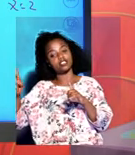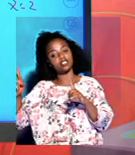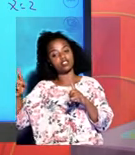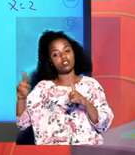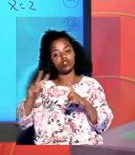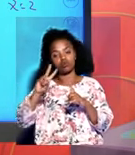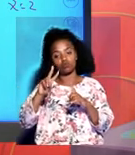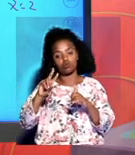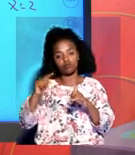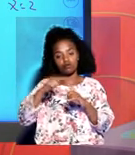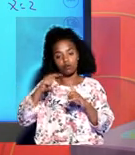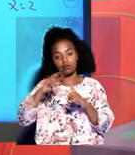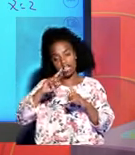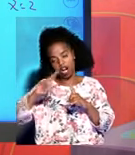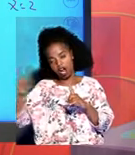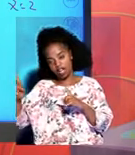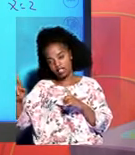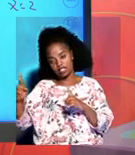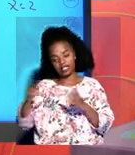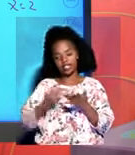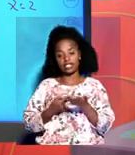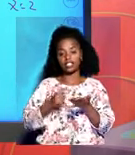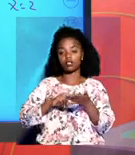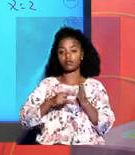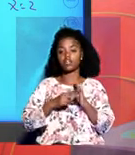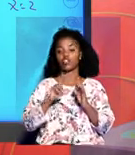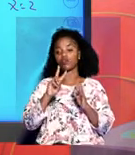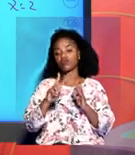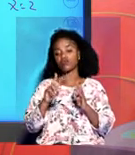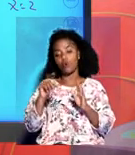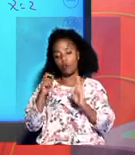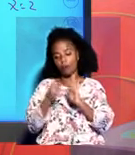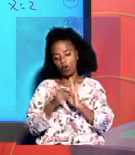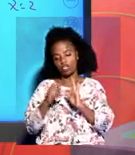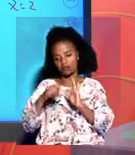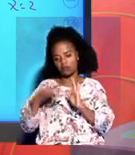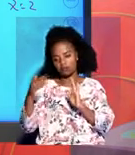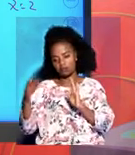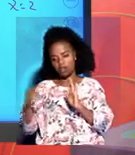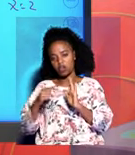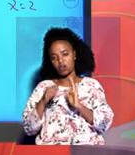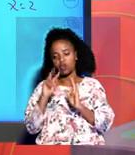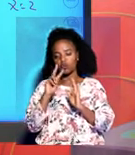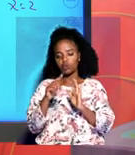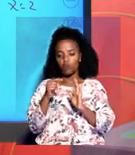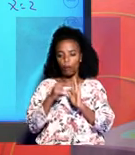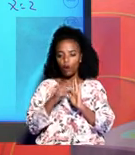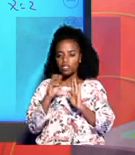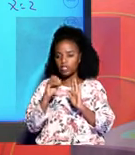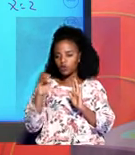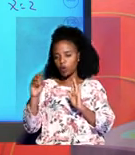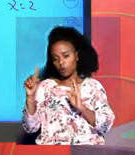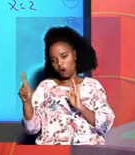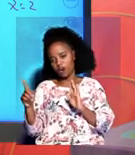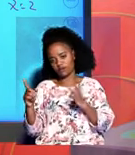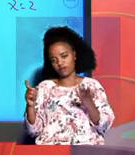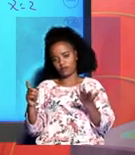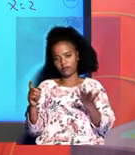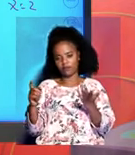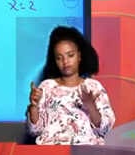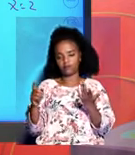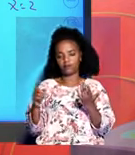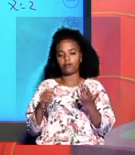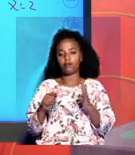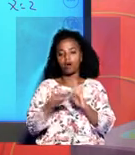approaches to 2 from the right, this means it is 2 point something, 2.0001 almost. So